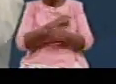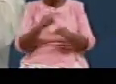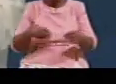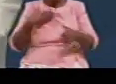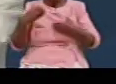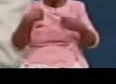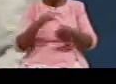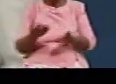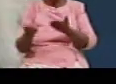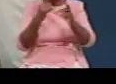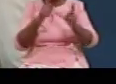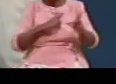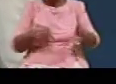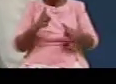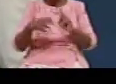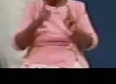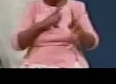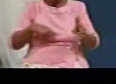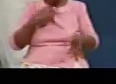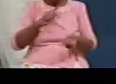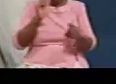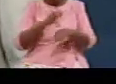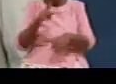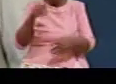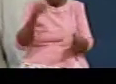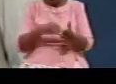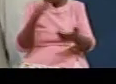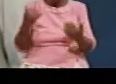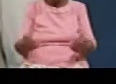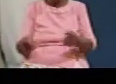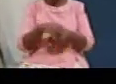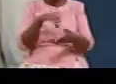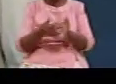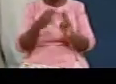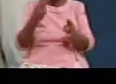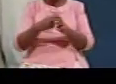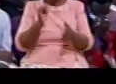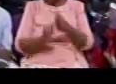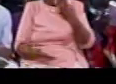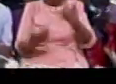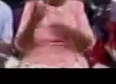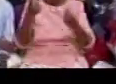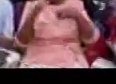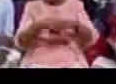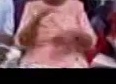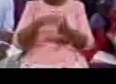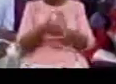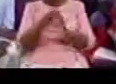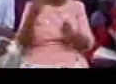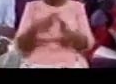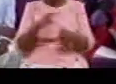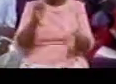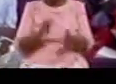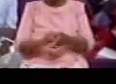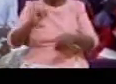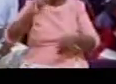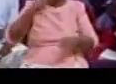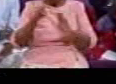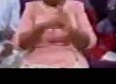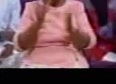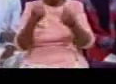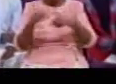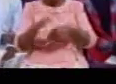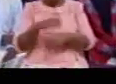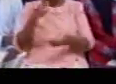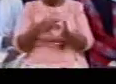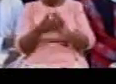Lord. But the Lord will touch you again today. That fire will come back. That zeal will come back, and